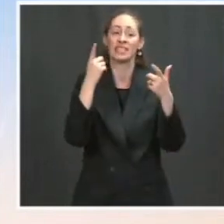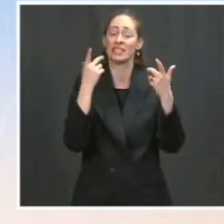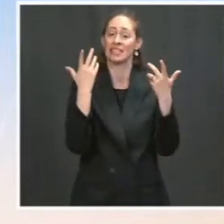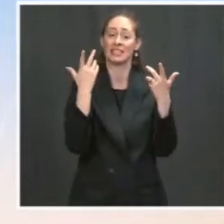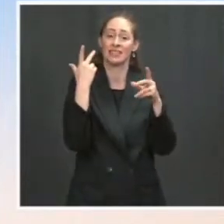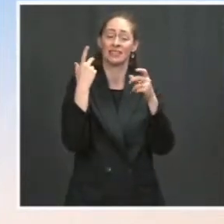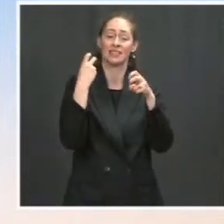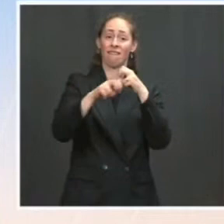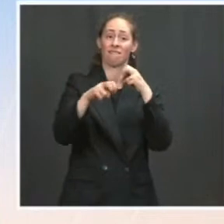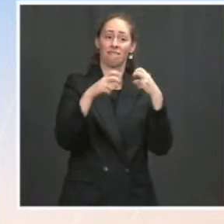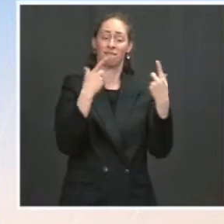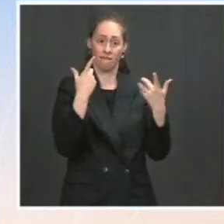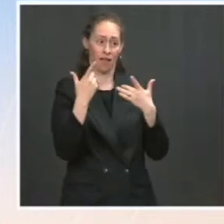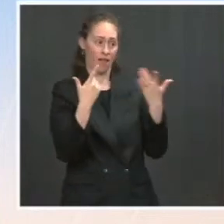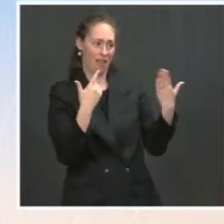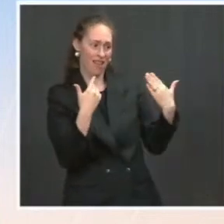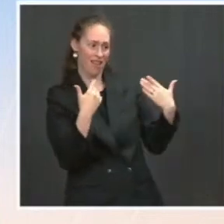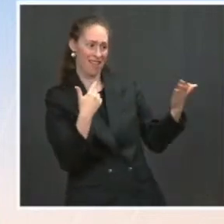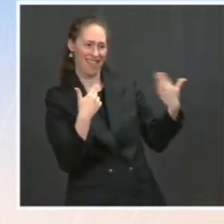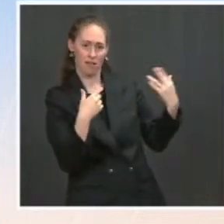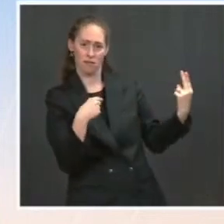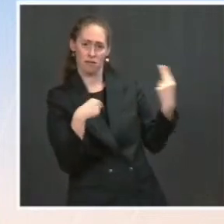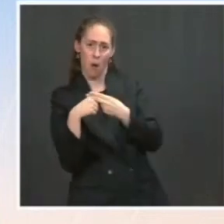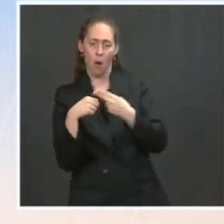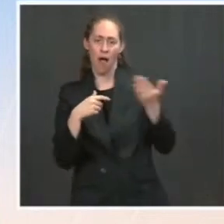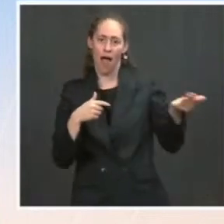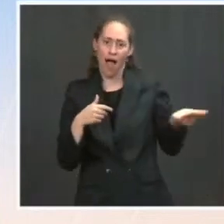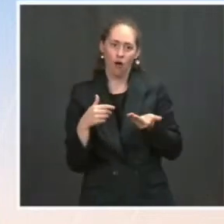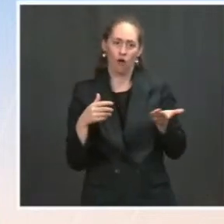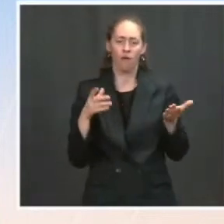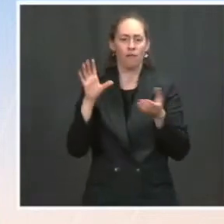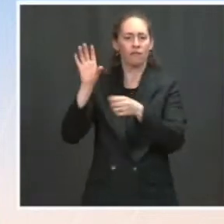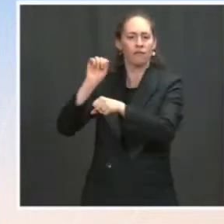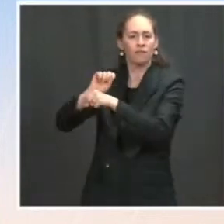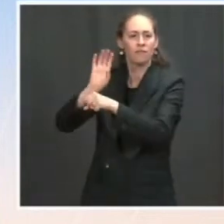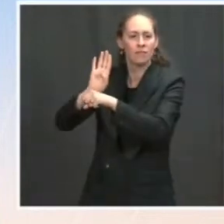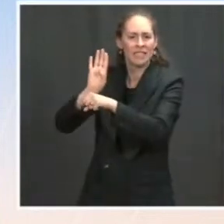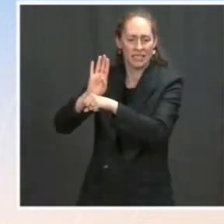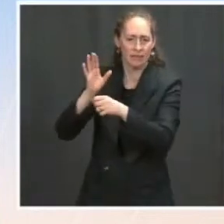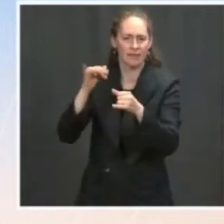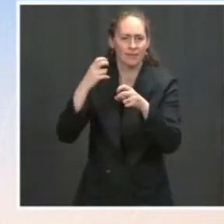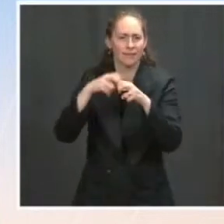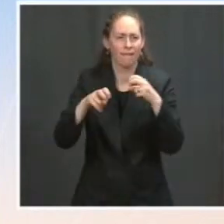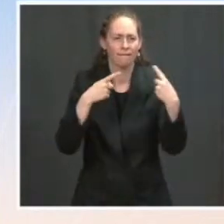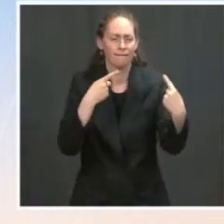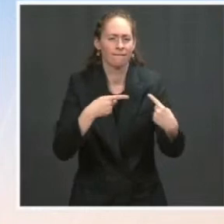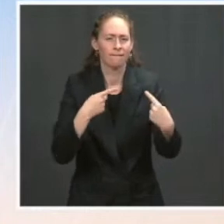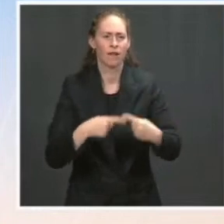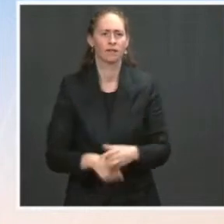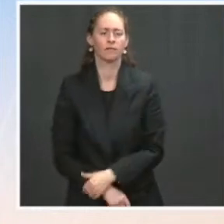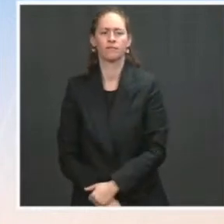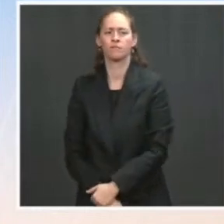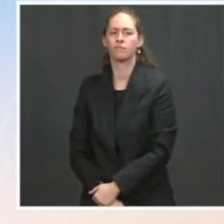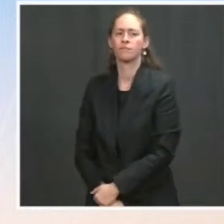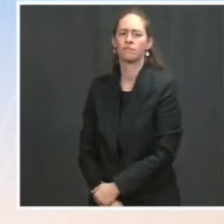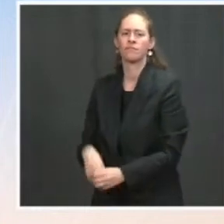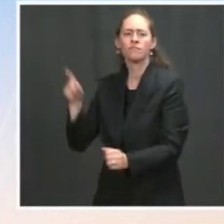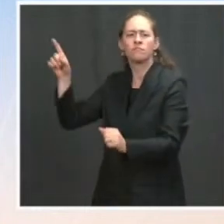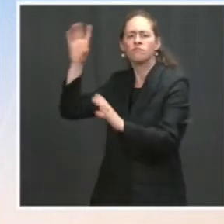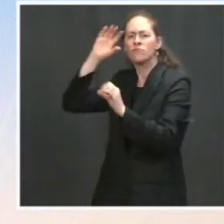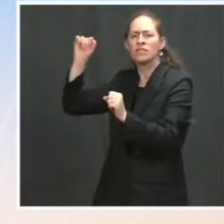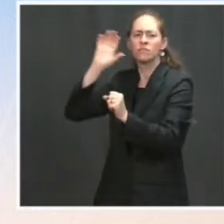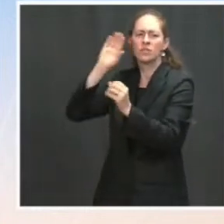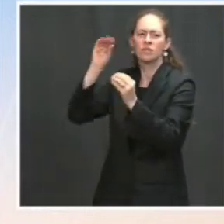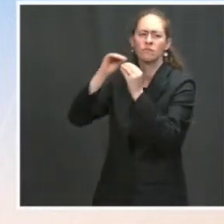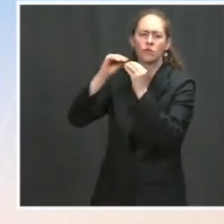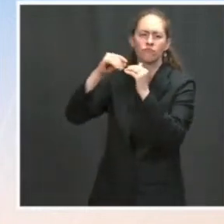he will talk about in his remarks as a government. We've obviously taken a number of those steps, including passing the American Rescue Plan,